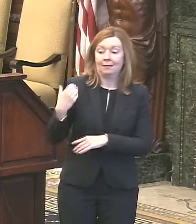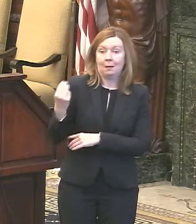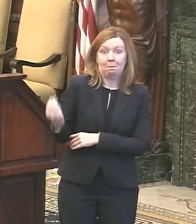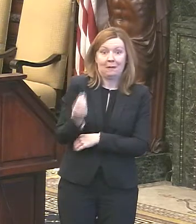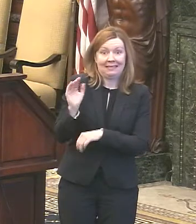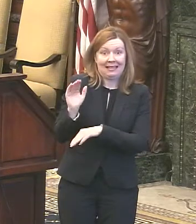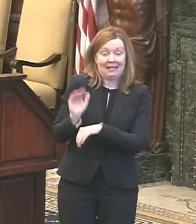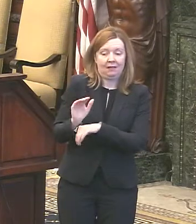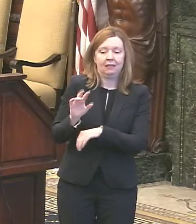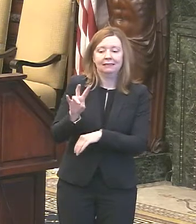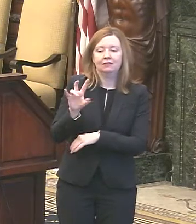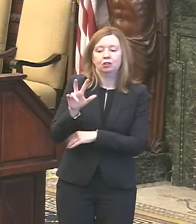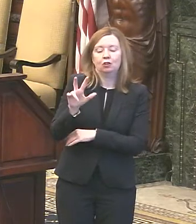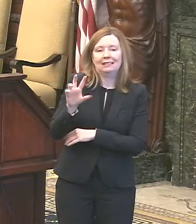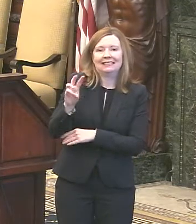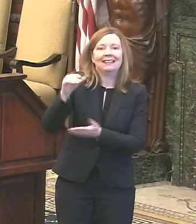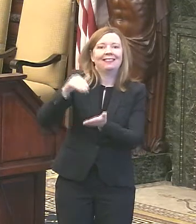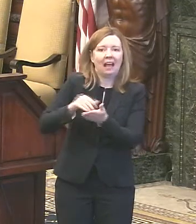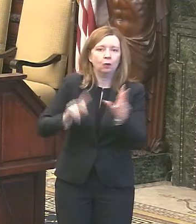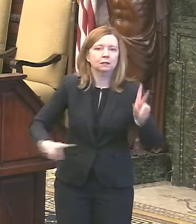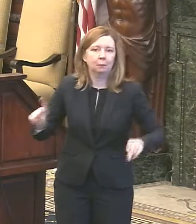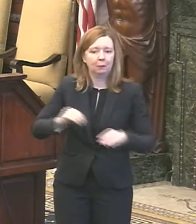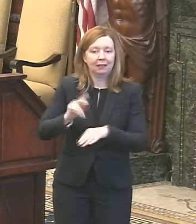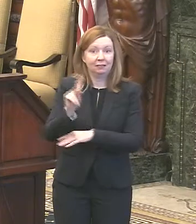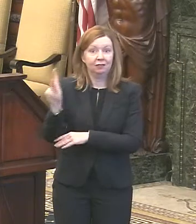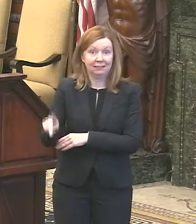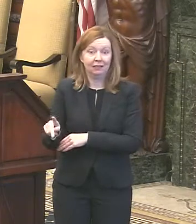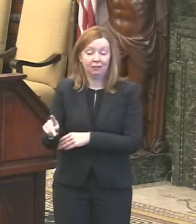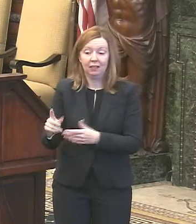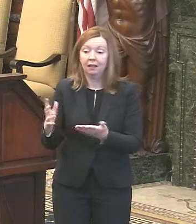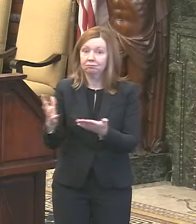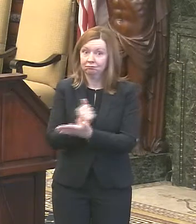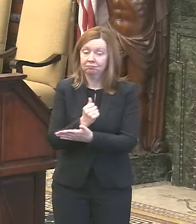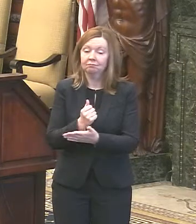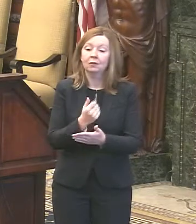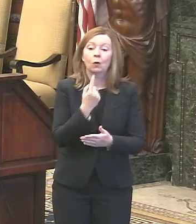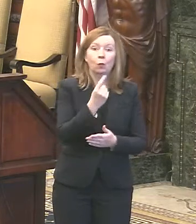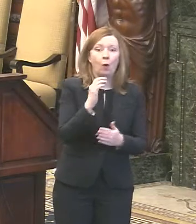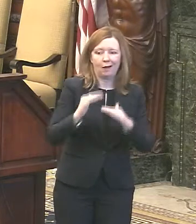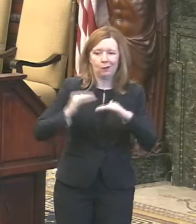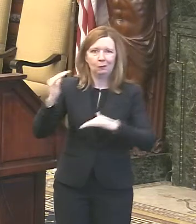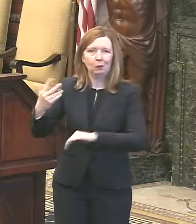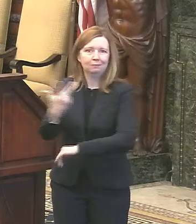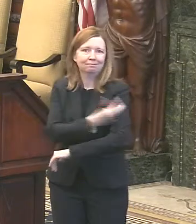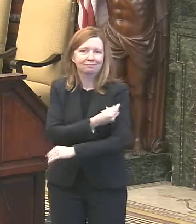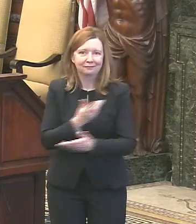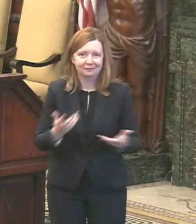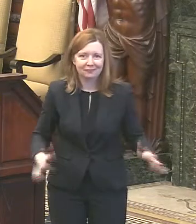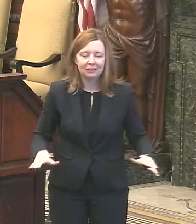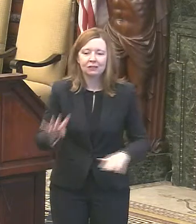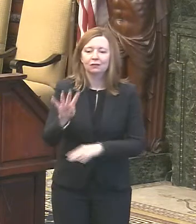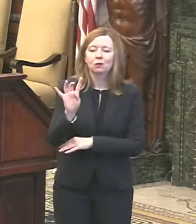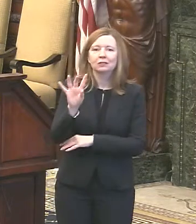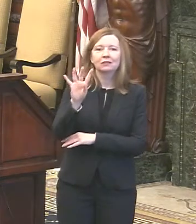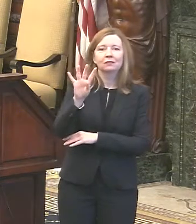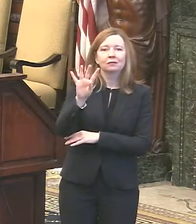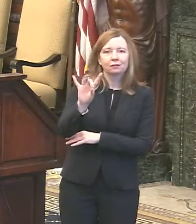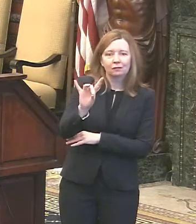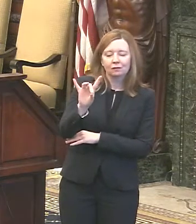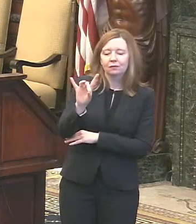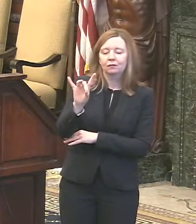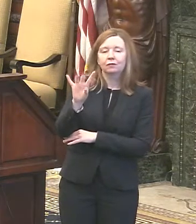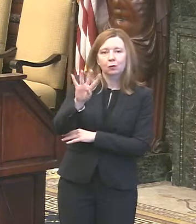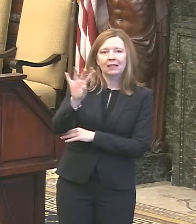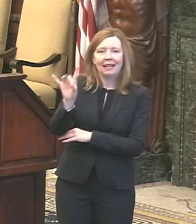there are 736,000 people in Philadelphia that have received one or more doses and 488,000 people who are fully